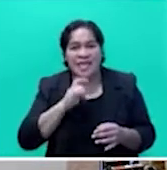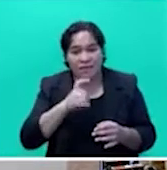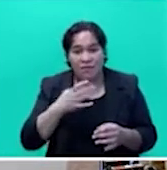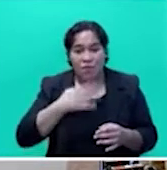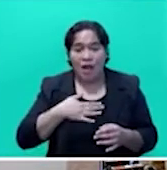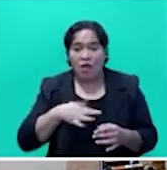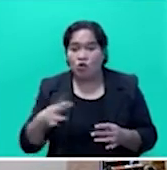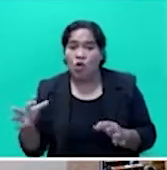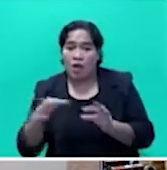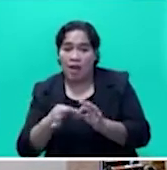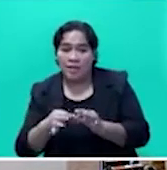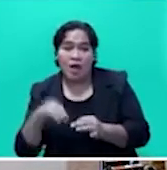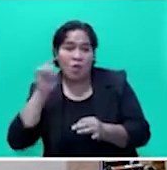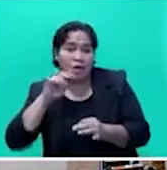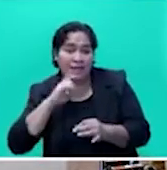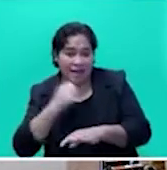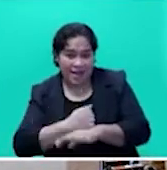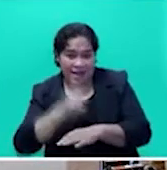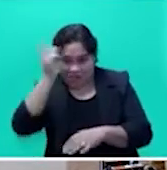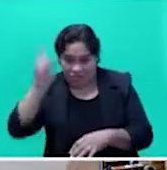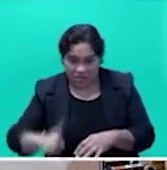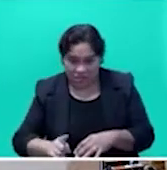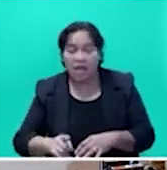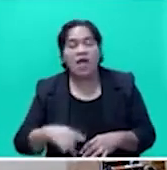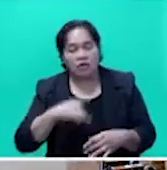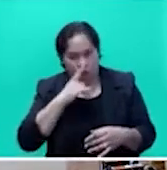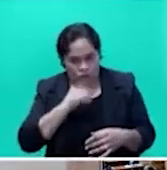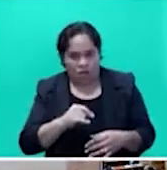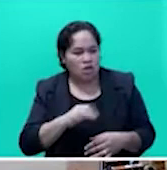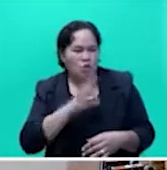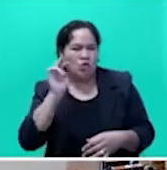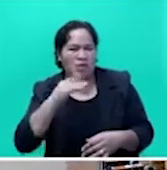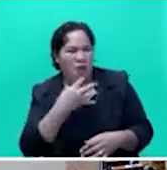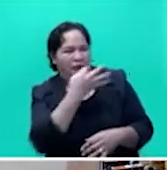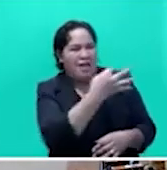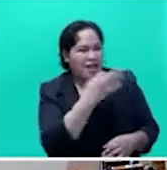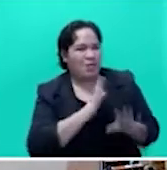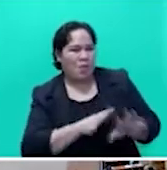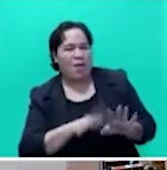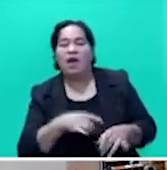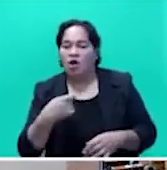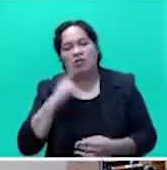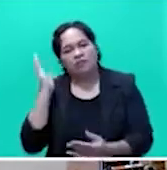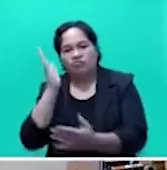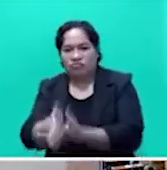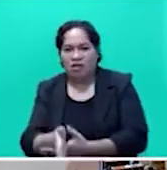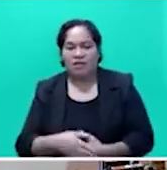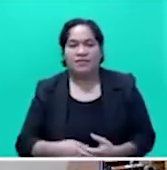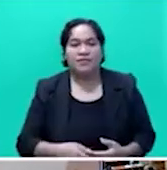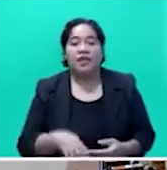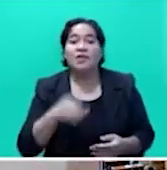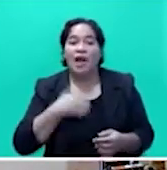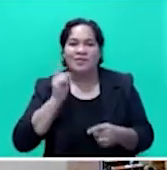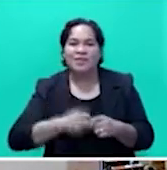on any state leased land. This also only applies to registered leases. And this is good because it